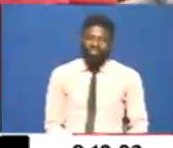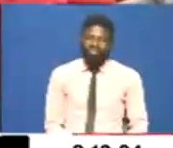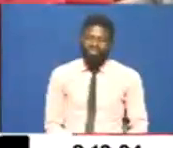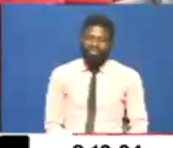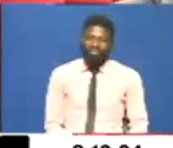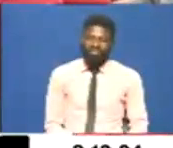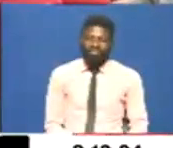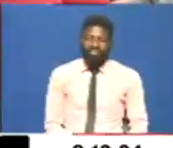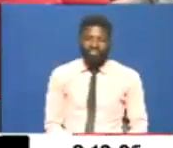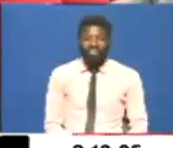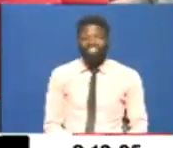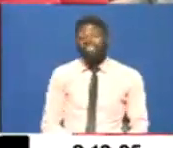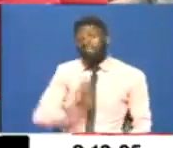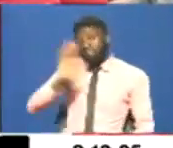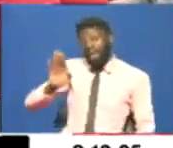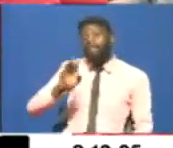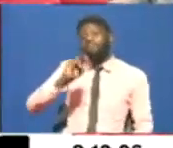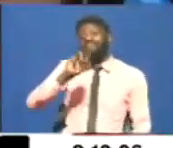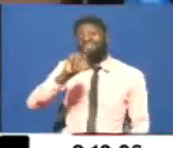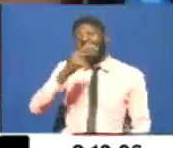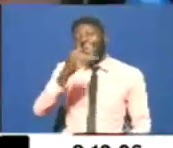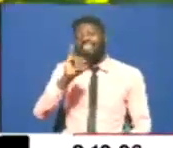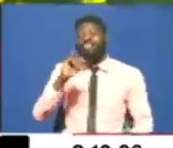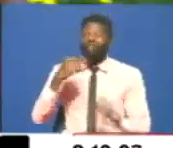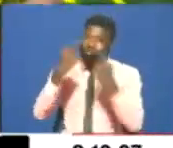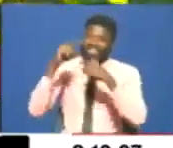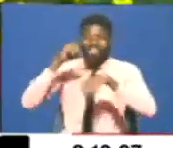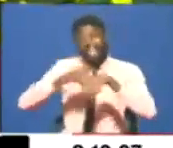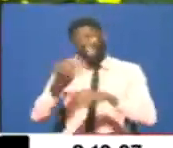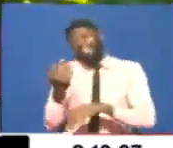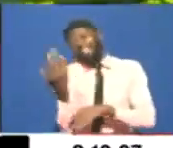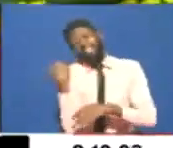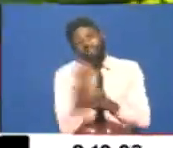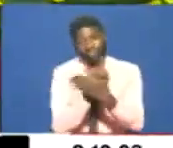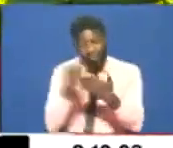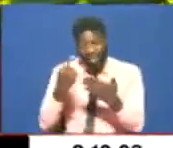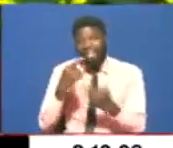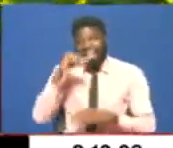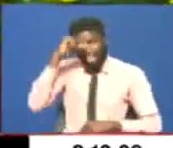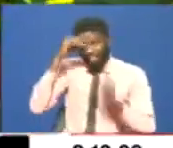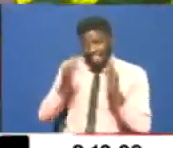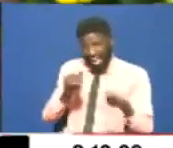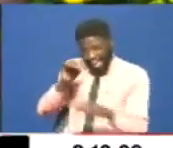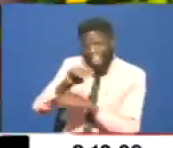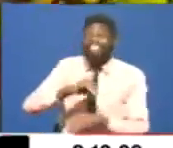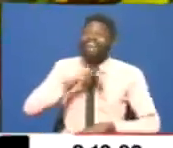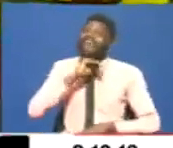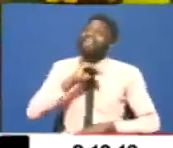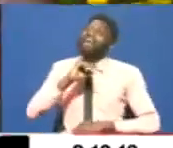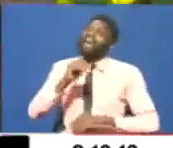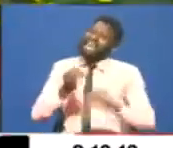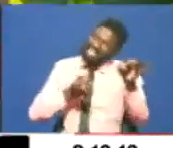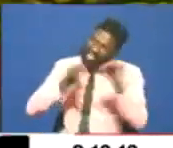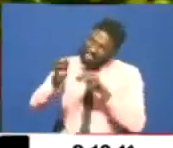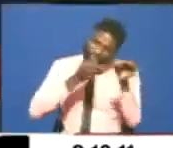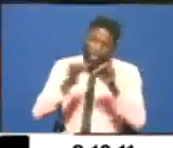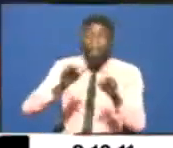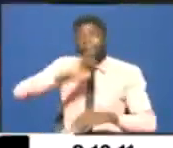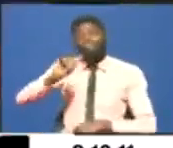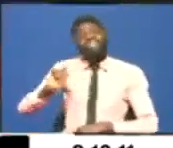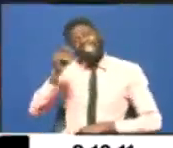Kahiga's remarks come just a week after the governor challenged the ODM leader to offer tangible promises to the residents of the Mount Kenya